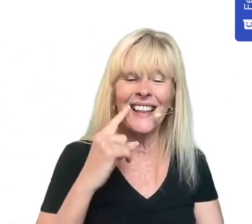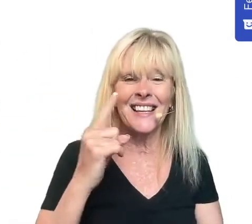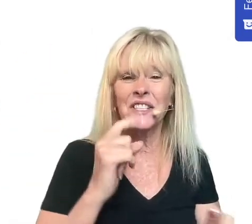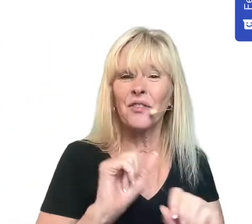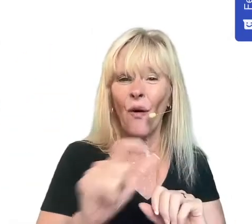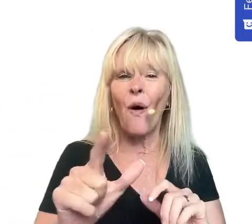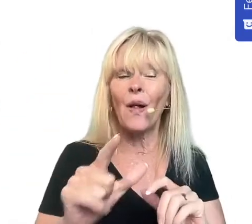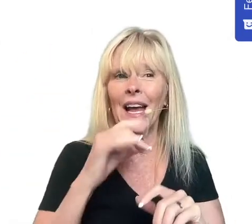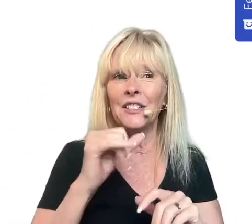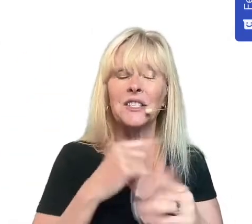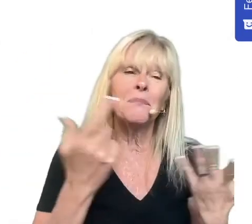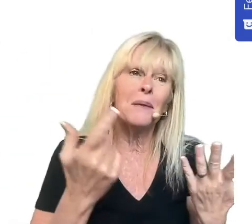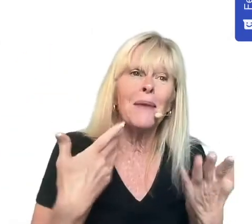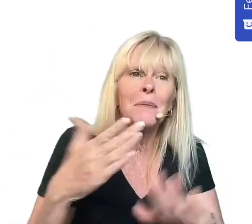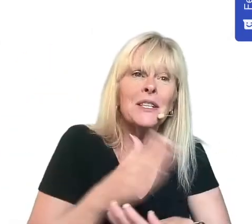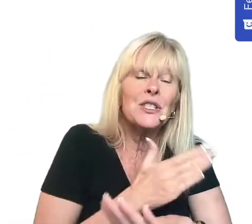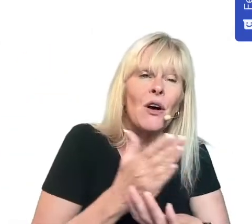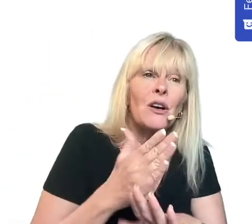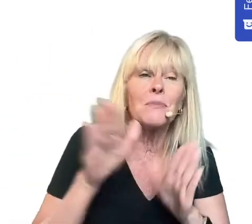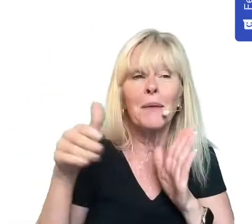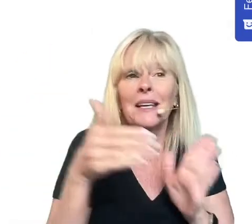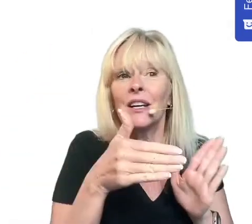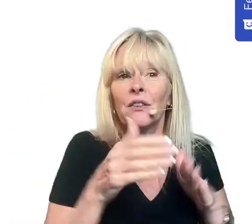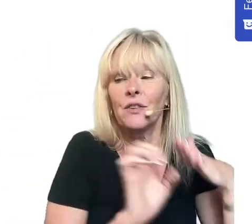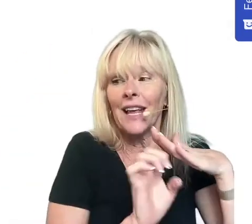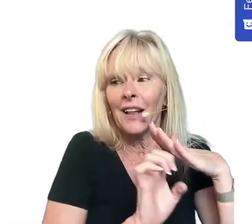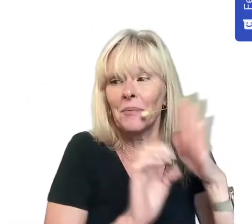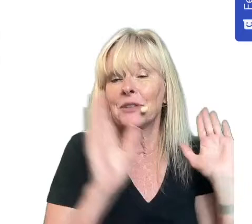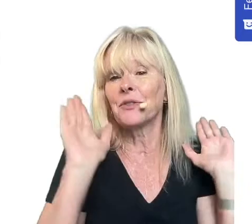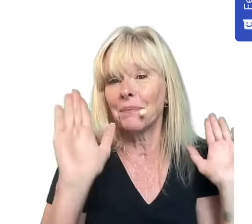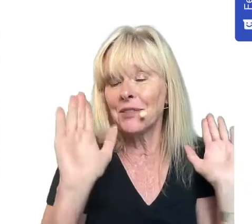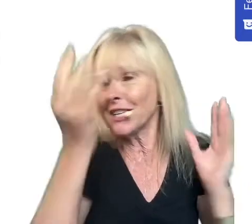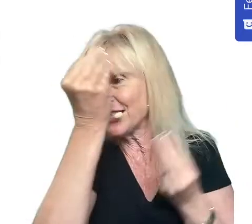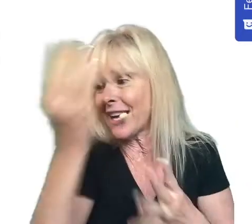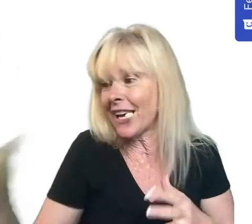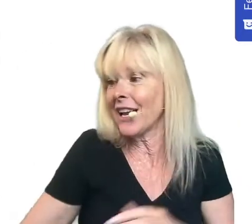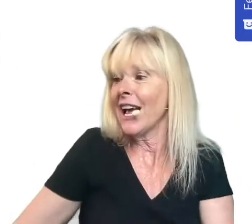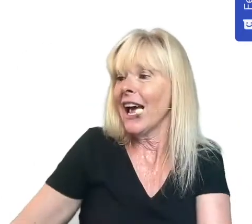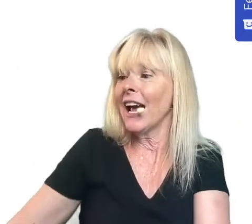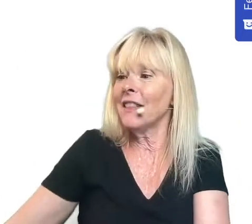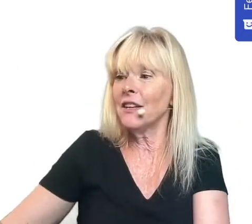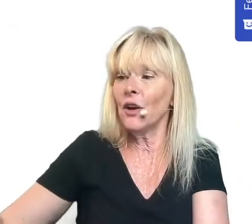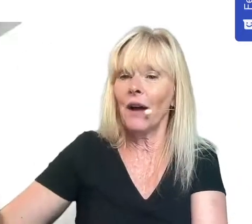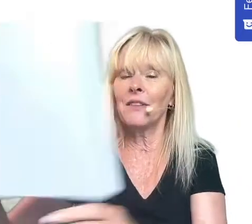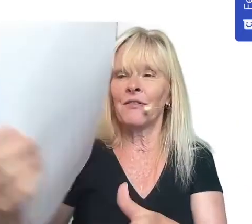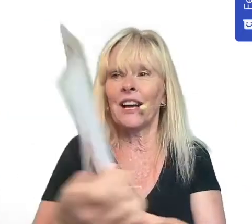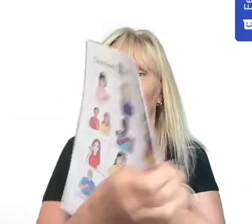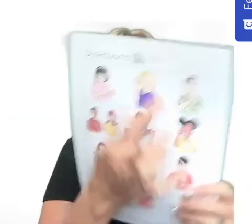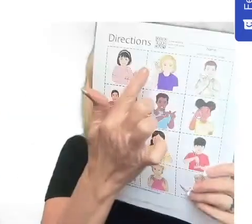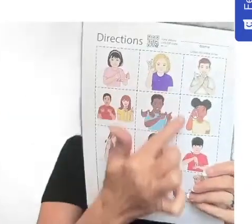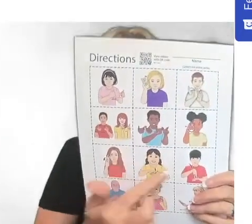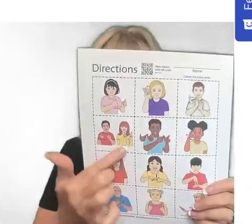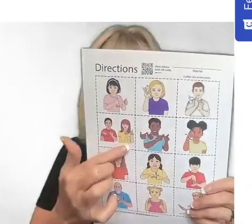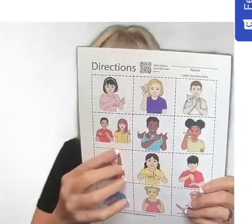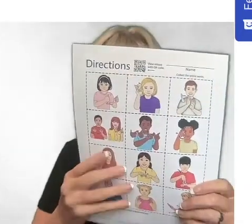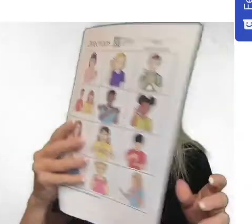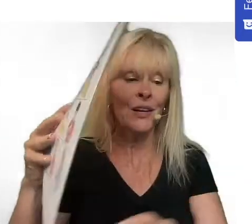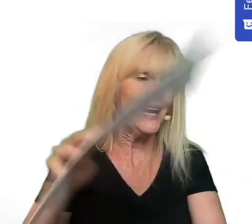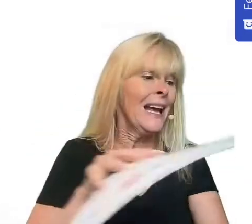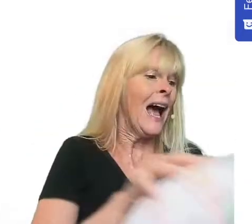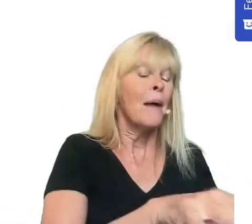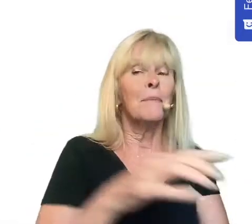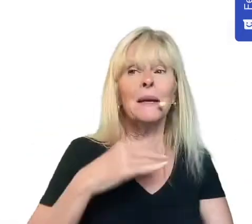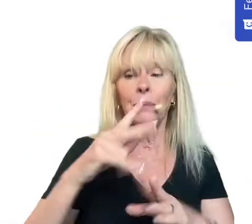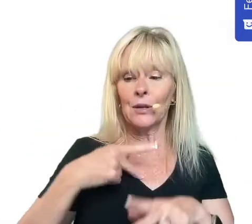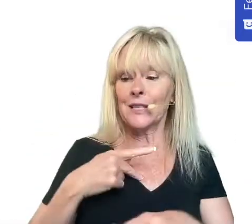Yes, I think it's for all ages, but maybe the songs might be geared for the elementary. Just saying. And then you have the flashcards.